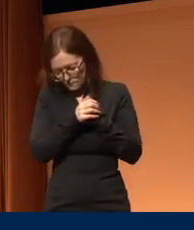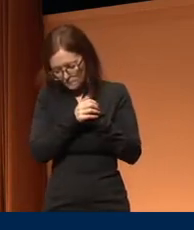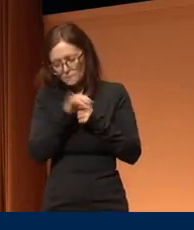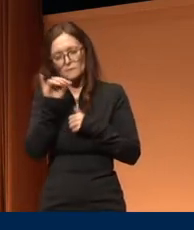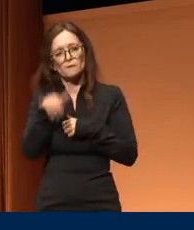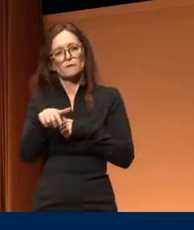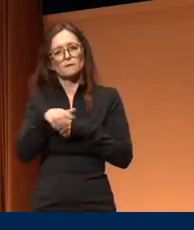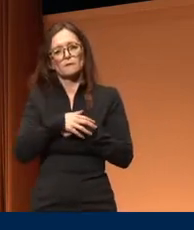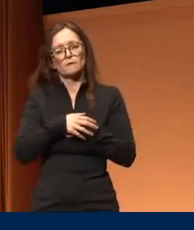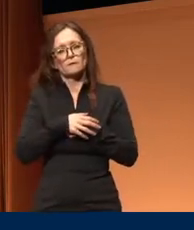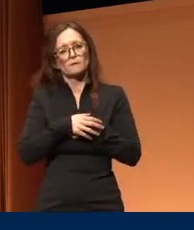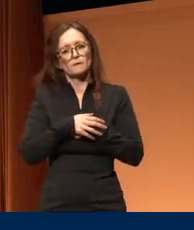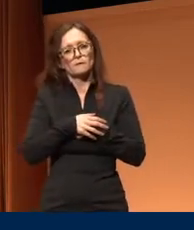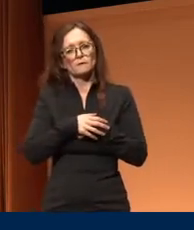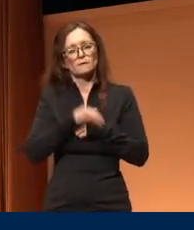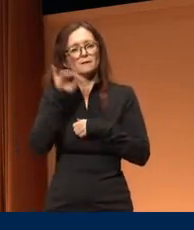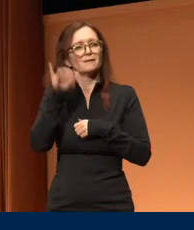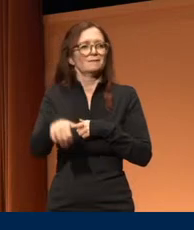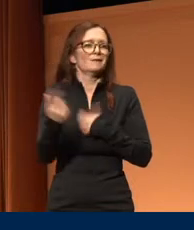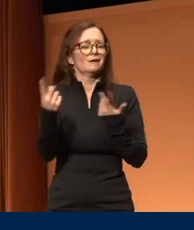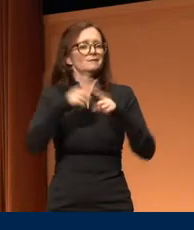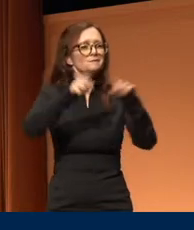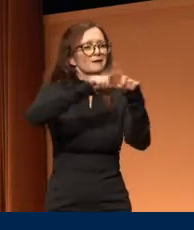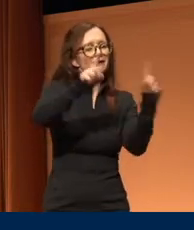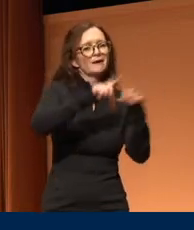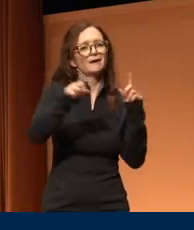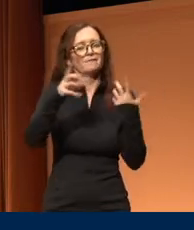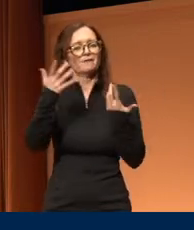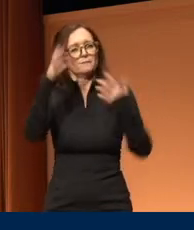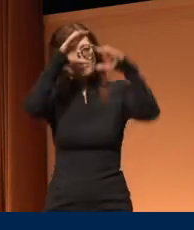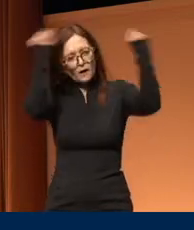mildly, eccentric Democratic candidate to the